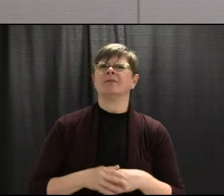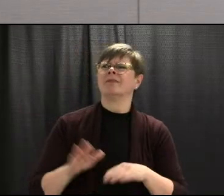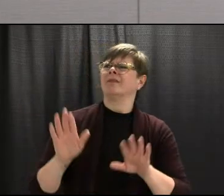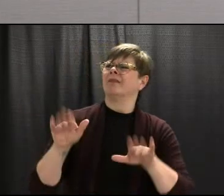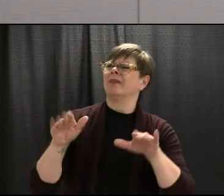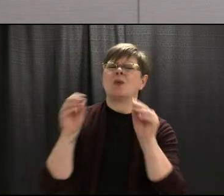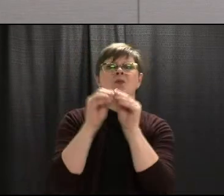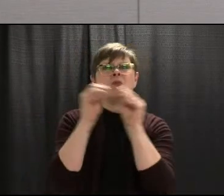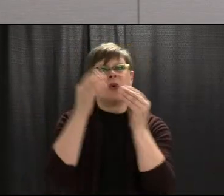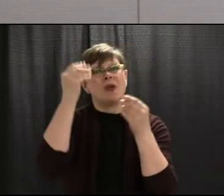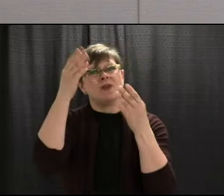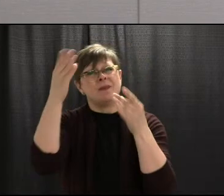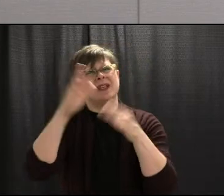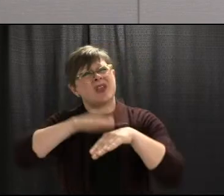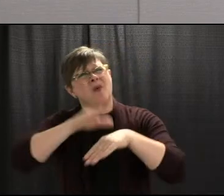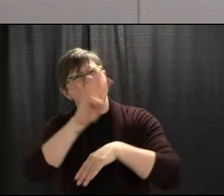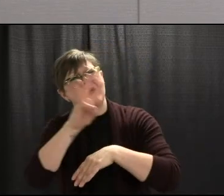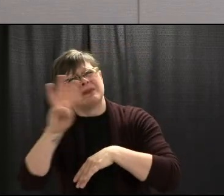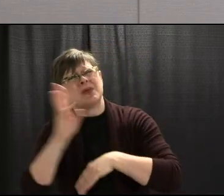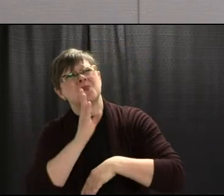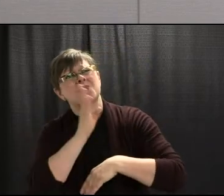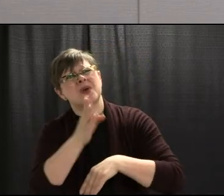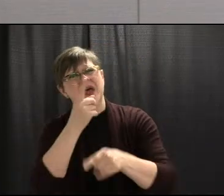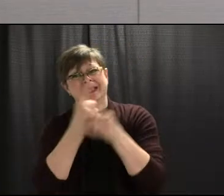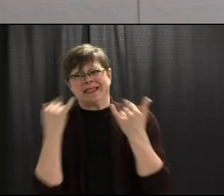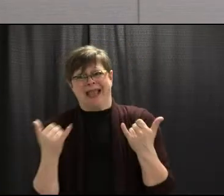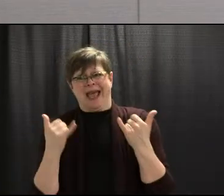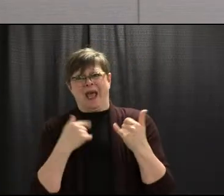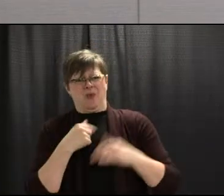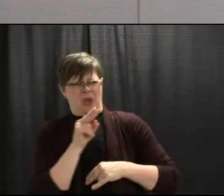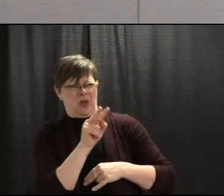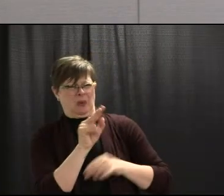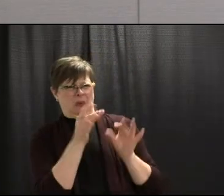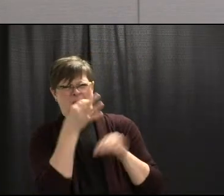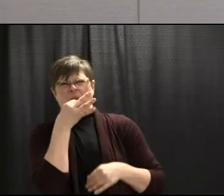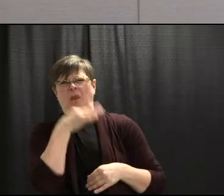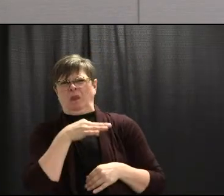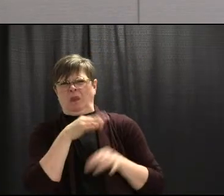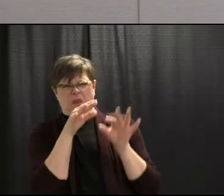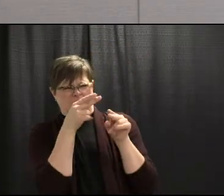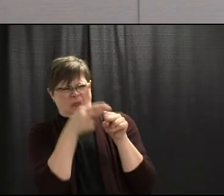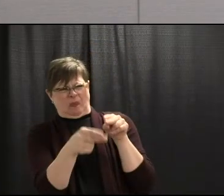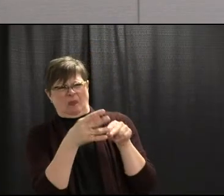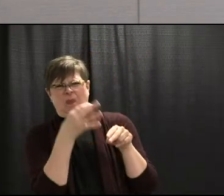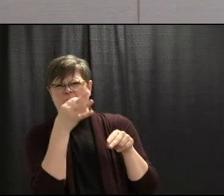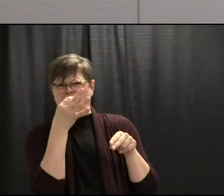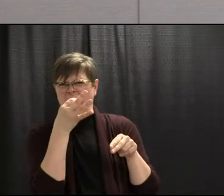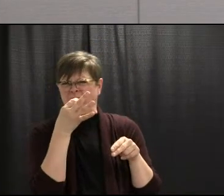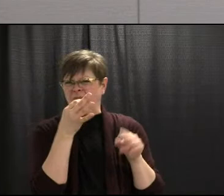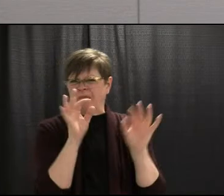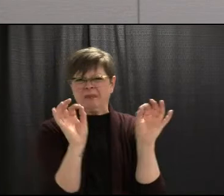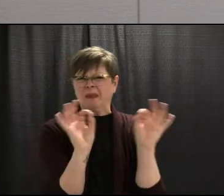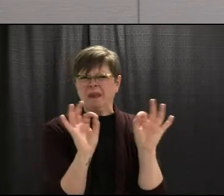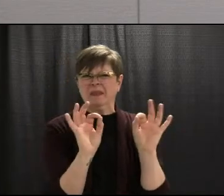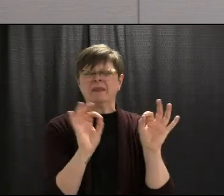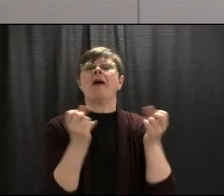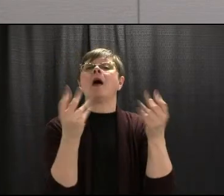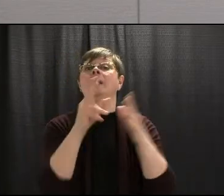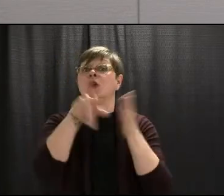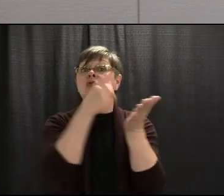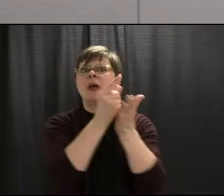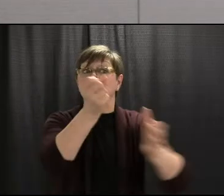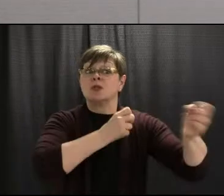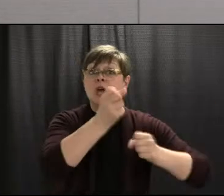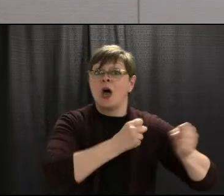context to the website? Because right now when you look, it's like it will show how many nurses were hired, but maybe not how many left the system, and it will show how many graduates were hired, but not